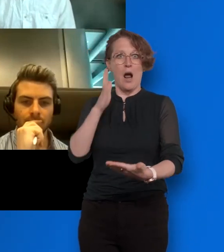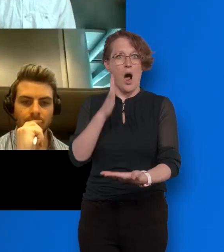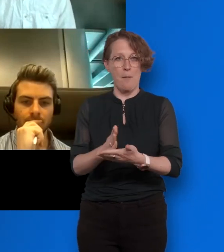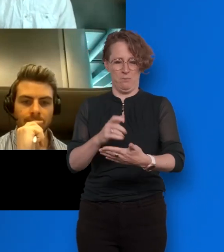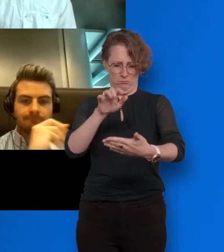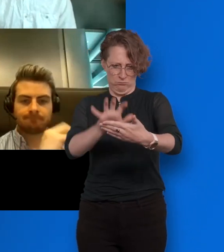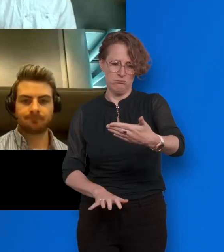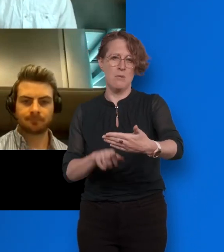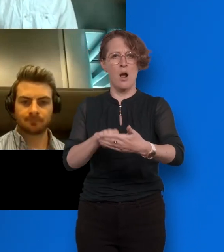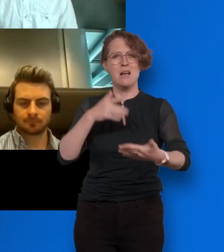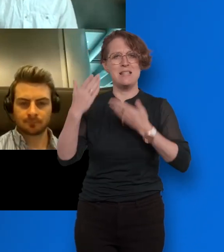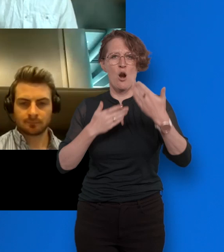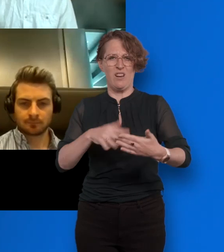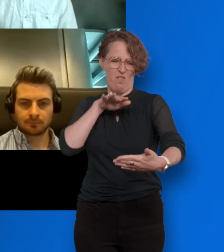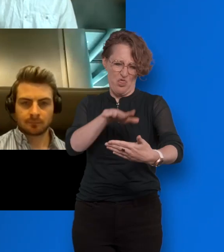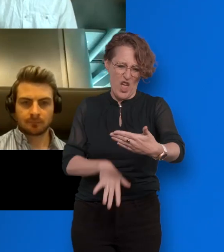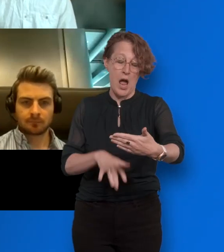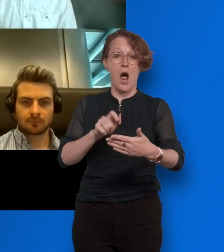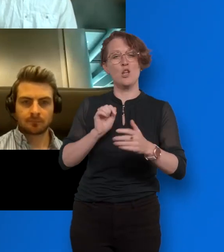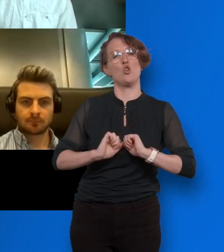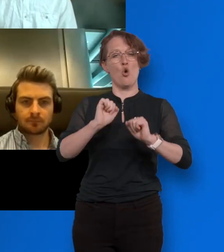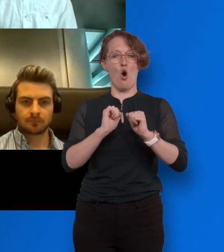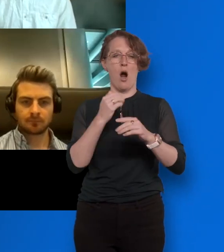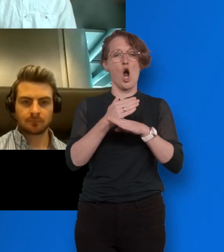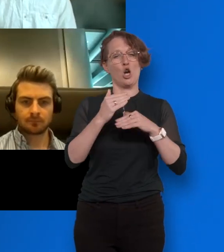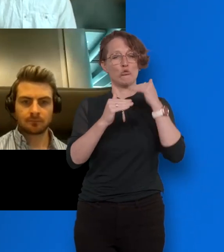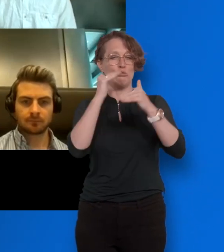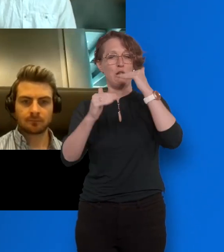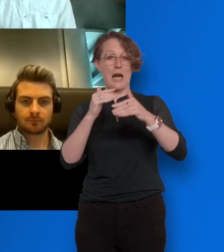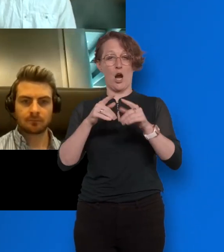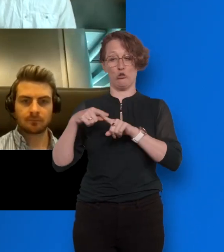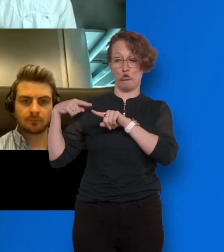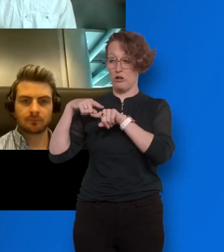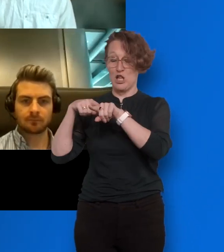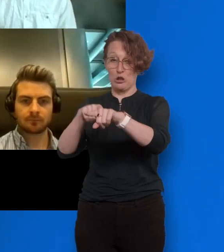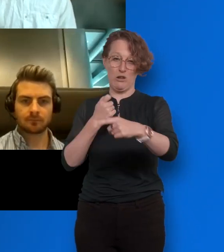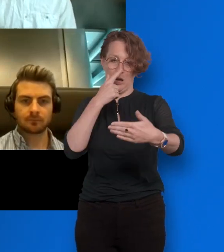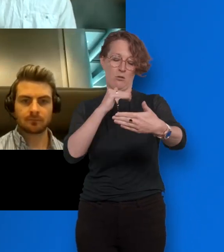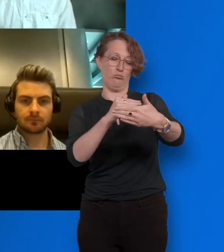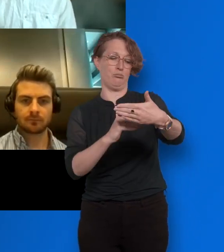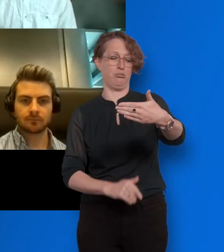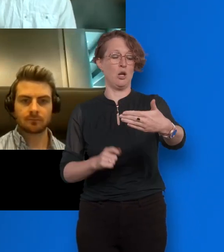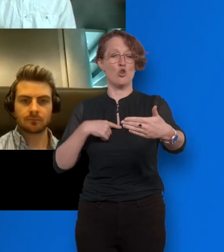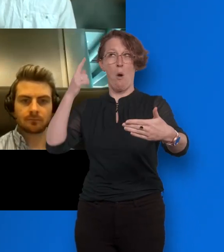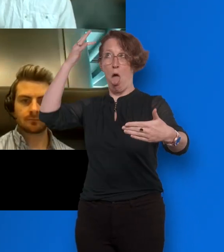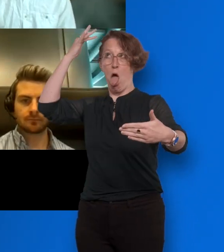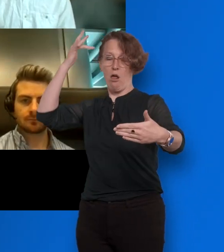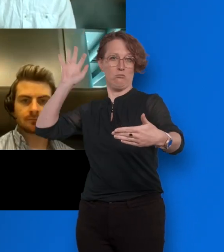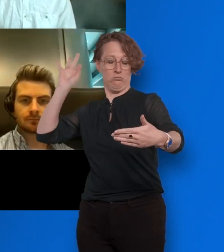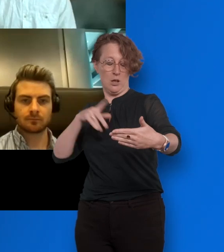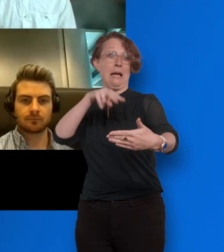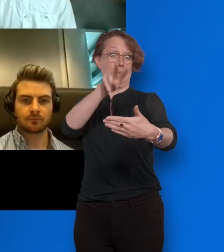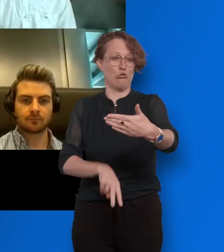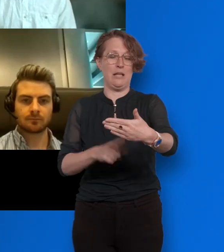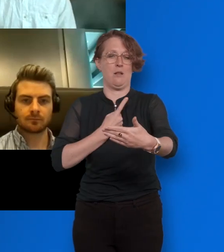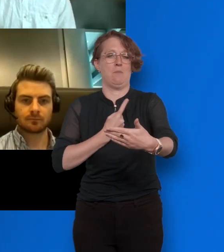story and paint your career trajectory, which is something that our reviewers in the survey were particularly keen to point out was a real benefit of